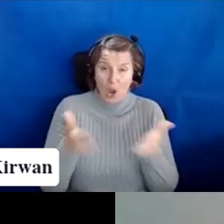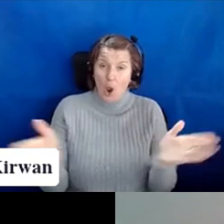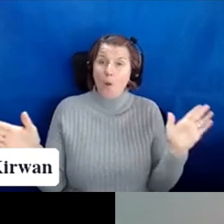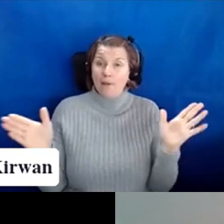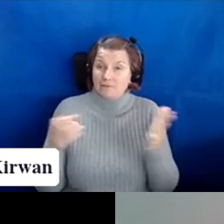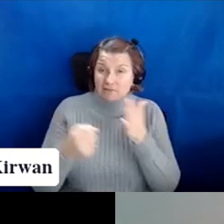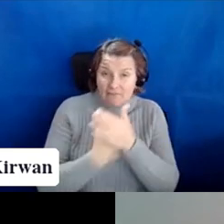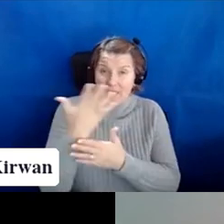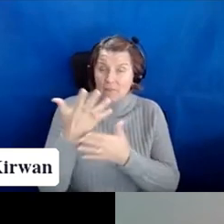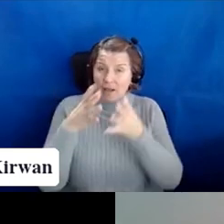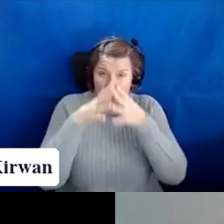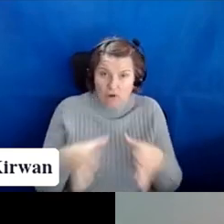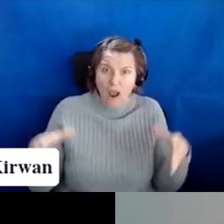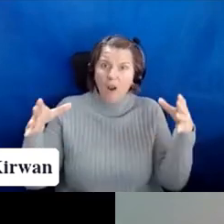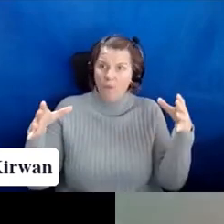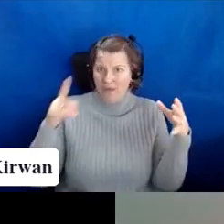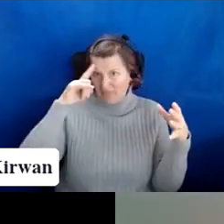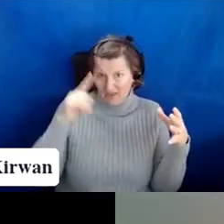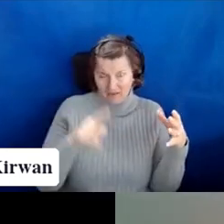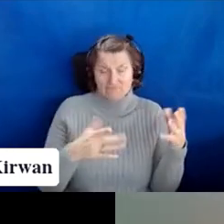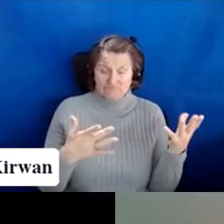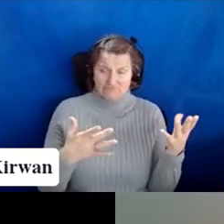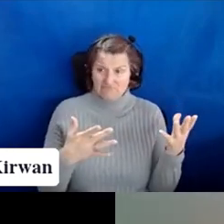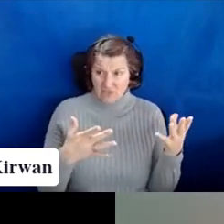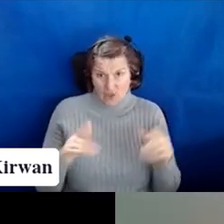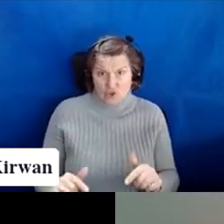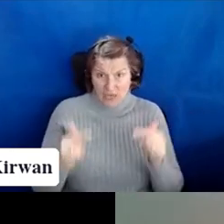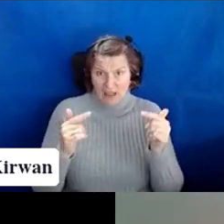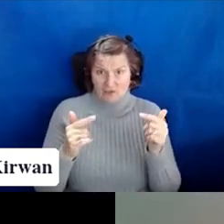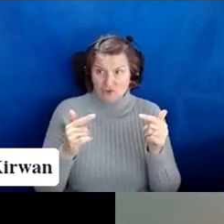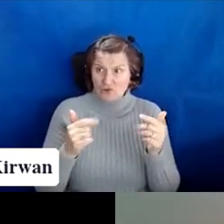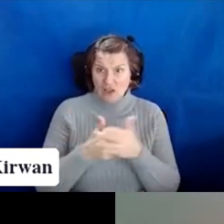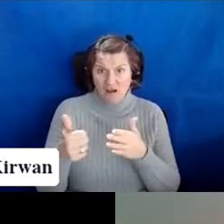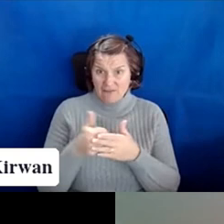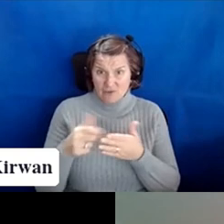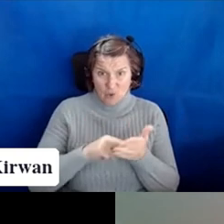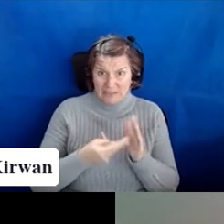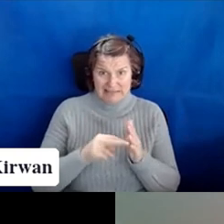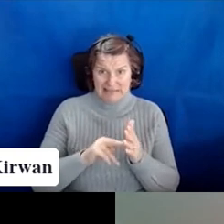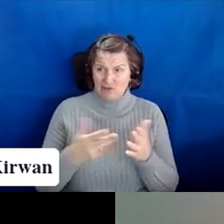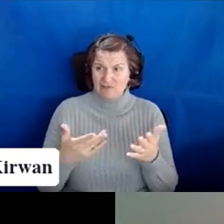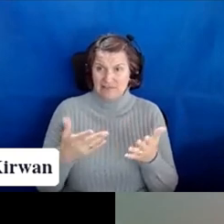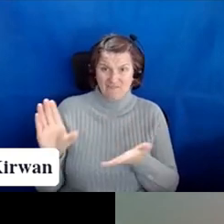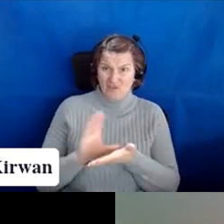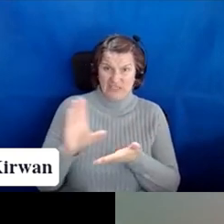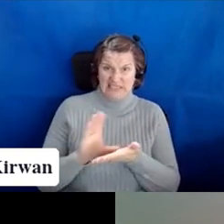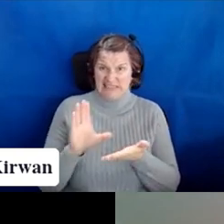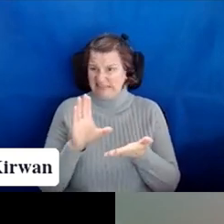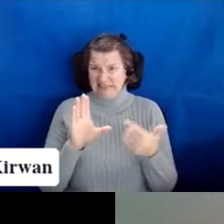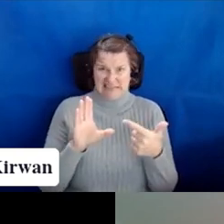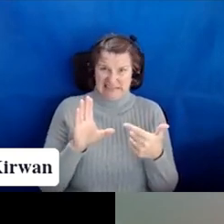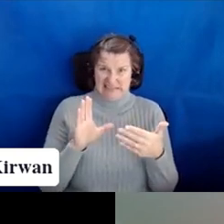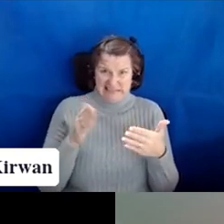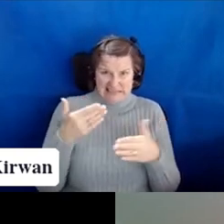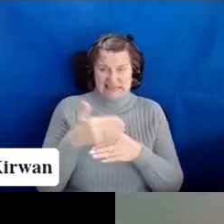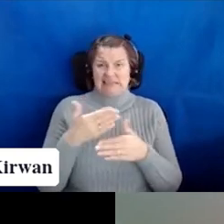and scale and grow. And I think the challenge is that often organizations, the funding is structured in a way that